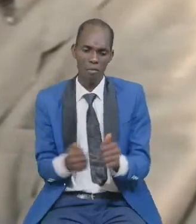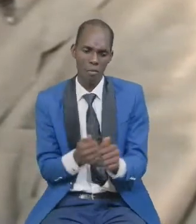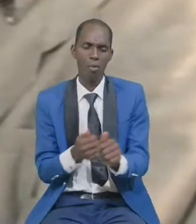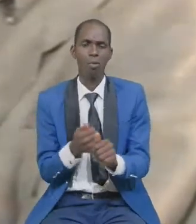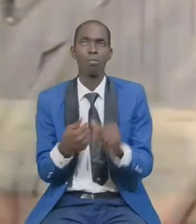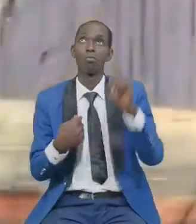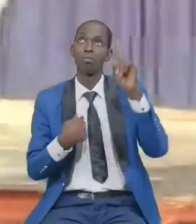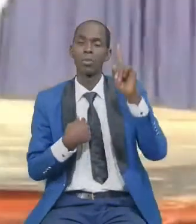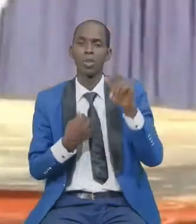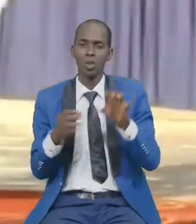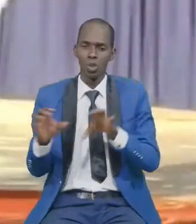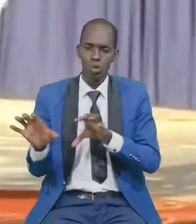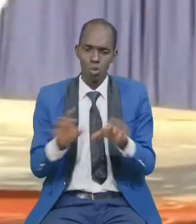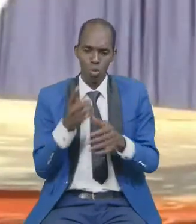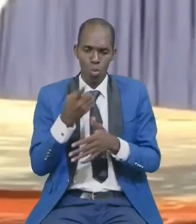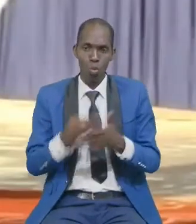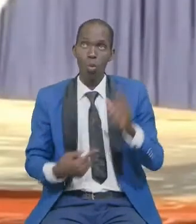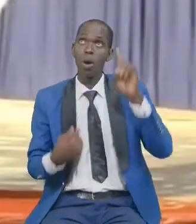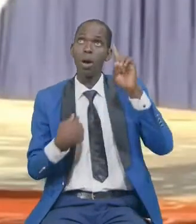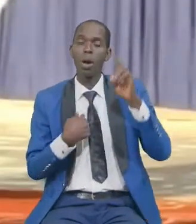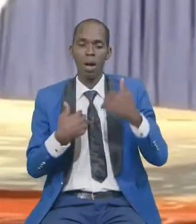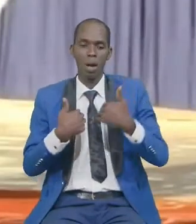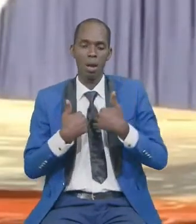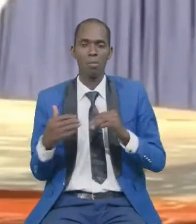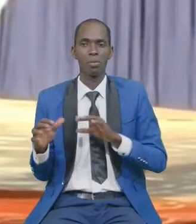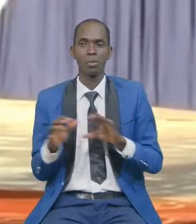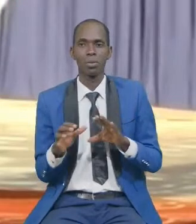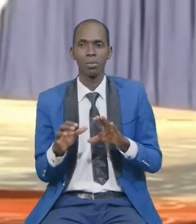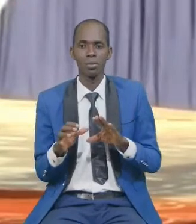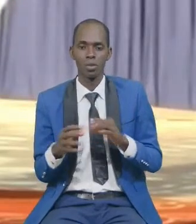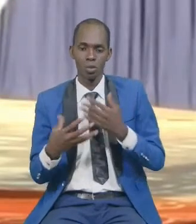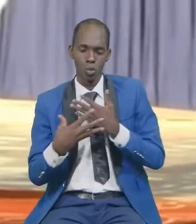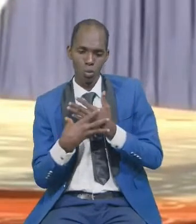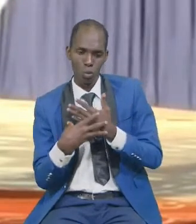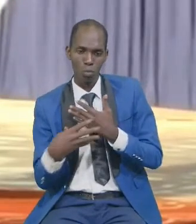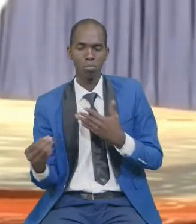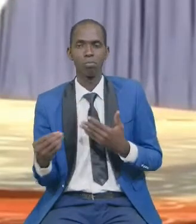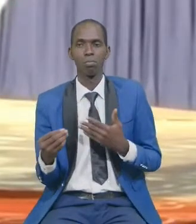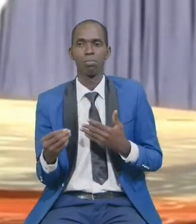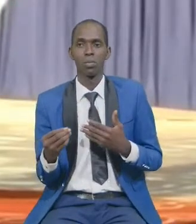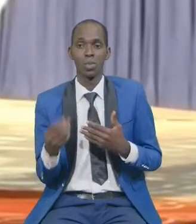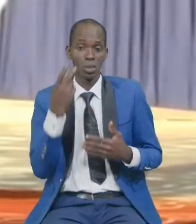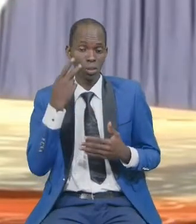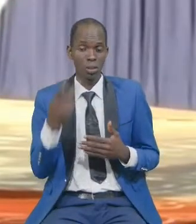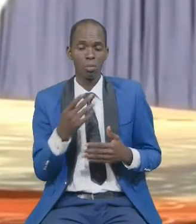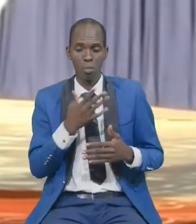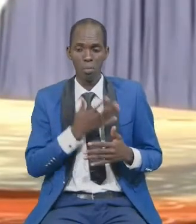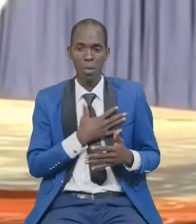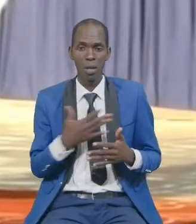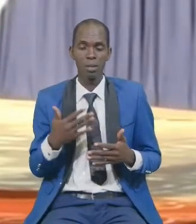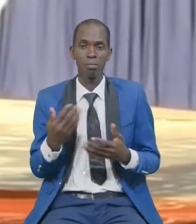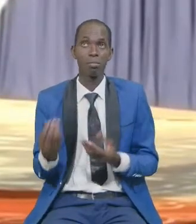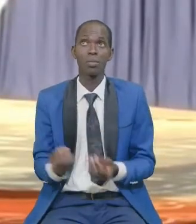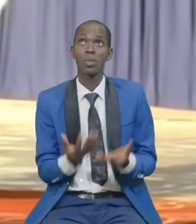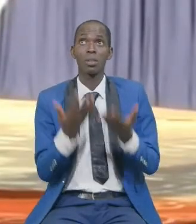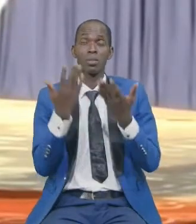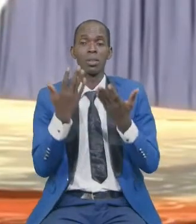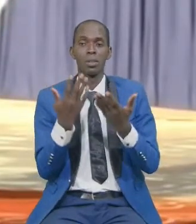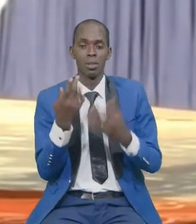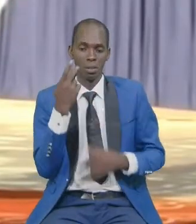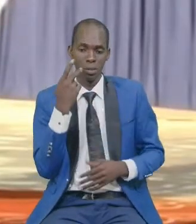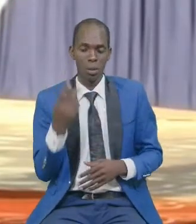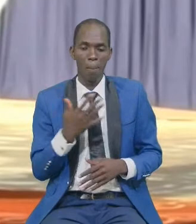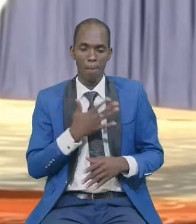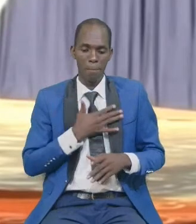I've done. He says, reflect my sacrifice. Reflect my